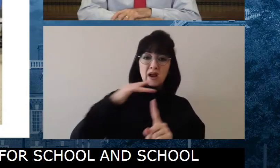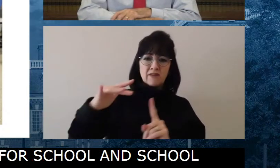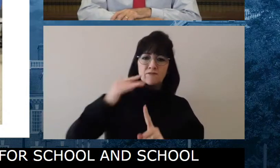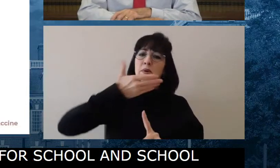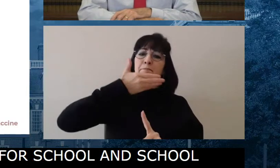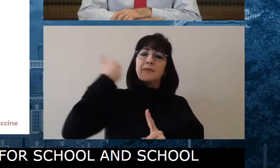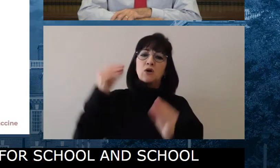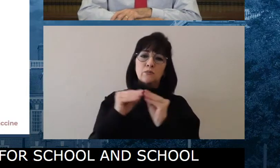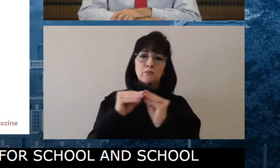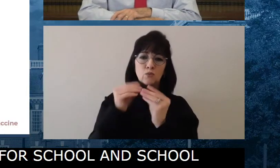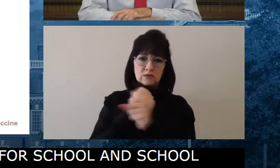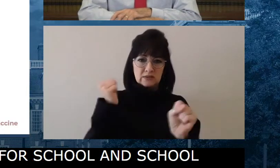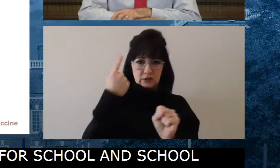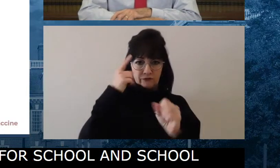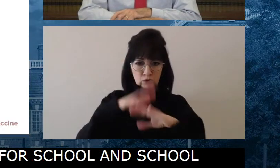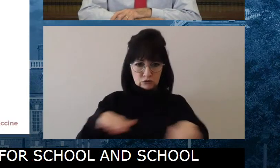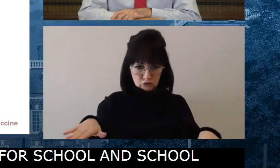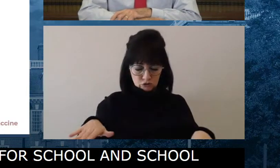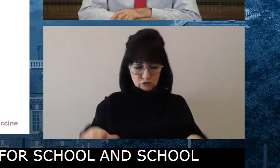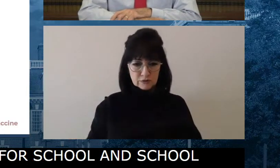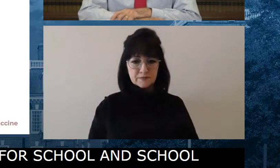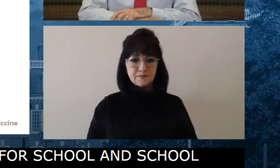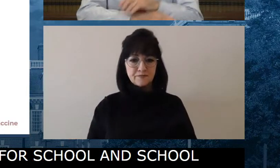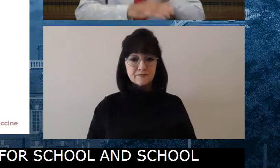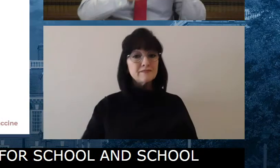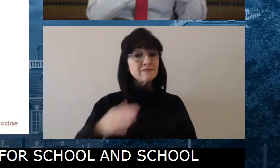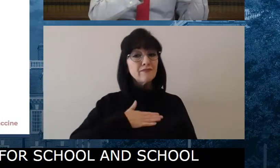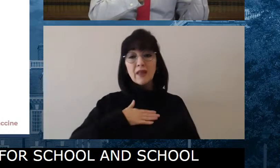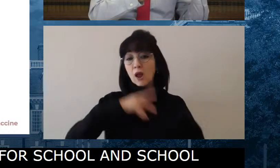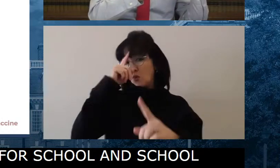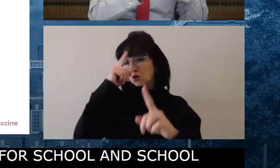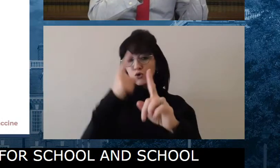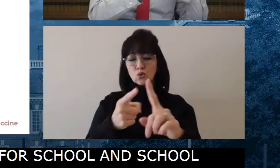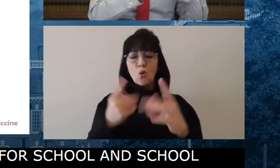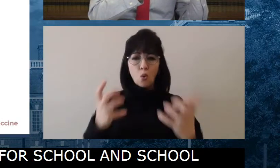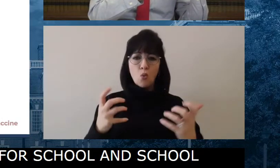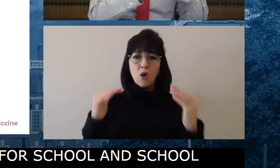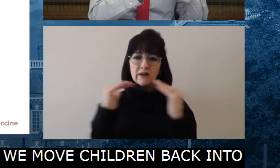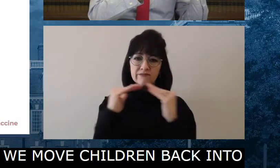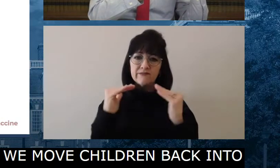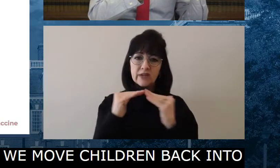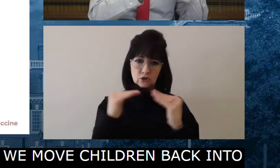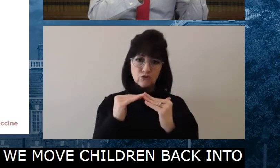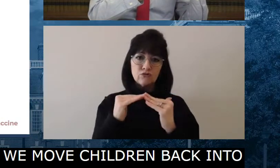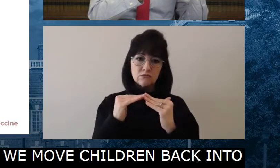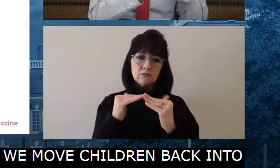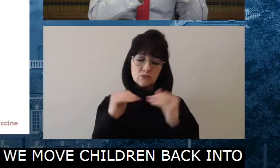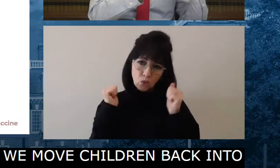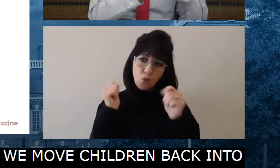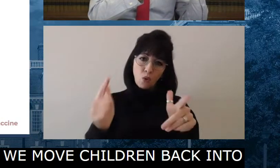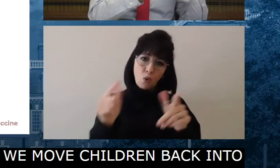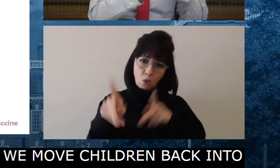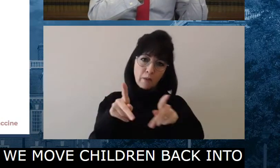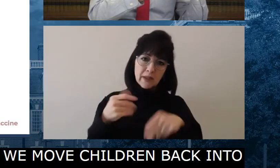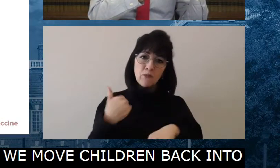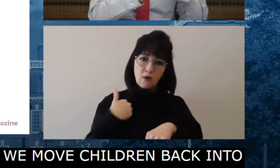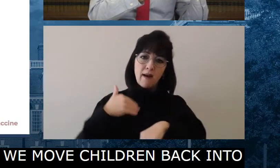as I said, with vaccination is fast and fair. Our effort to move as many of